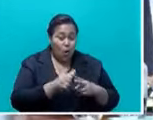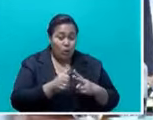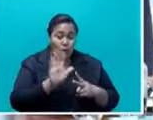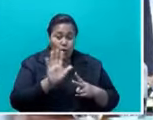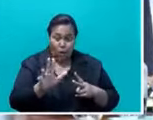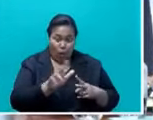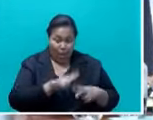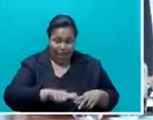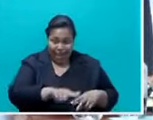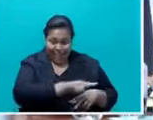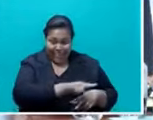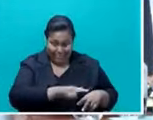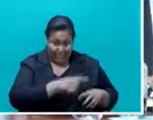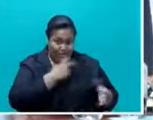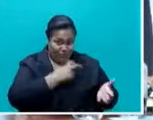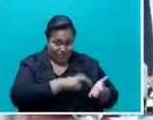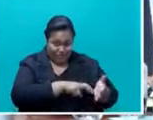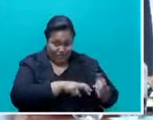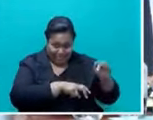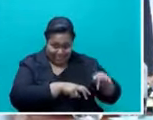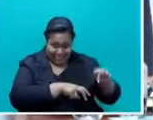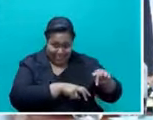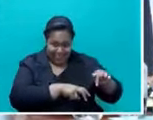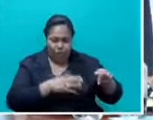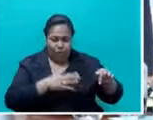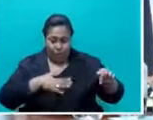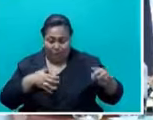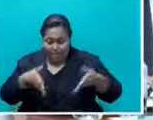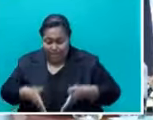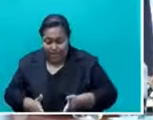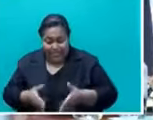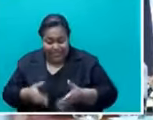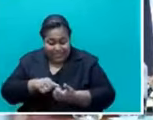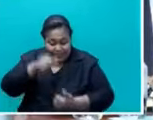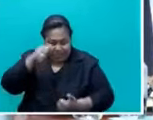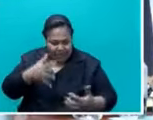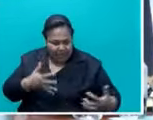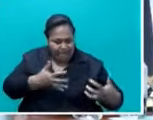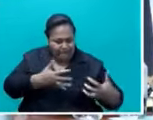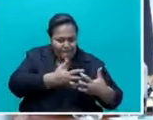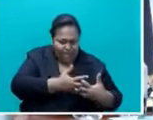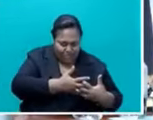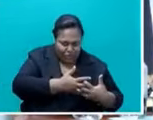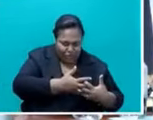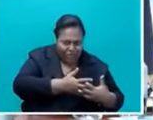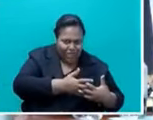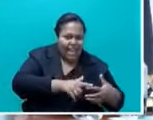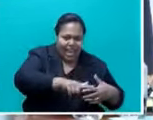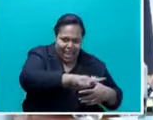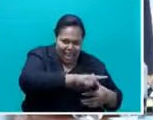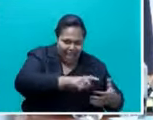So my birth certificate is connected to the Volani Kaumbula from Matangali